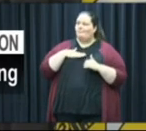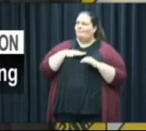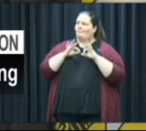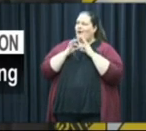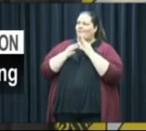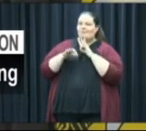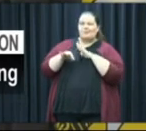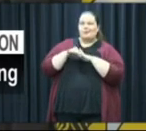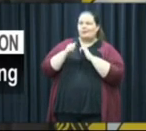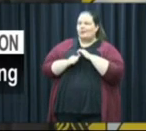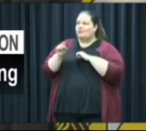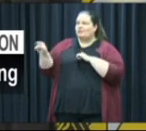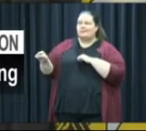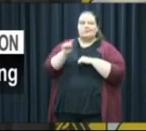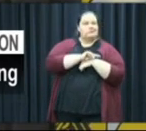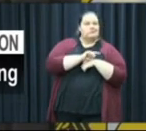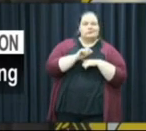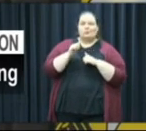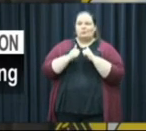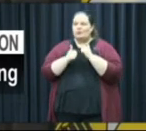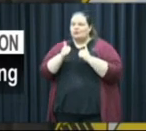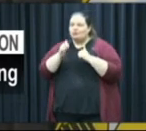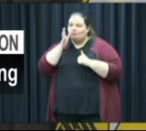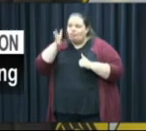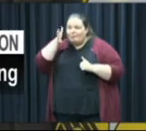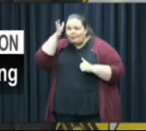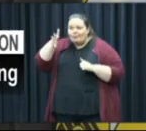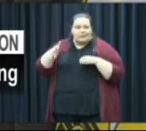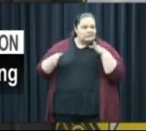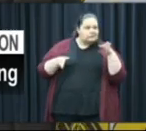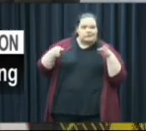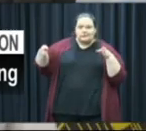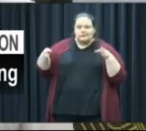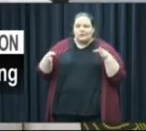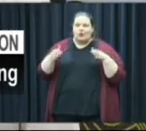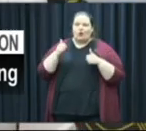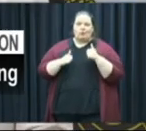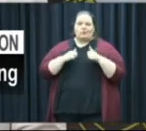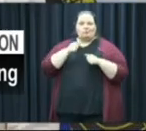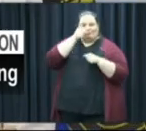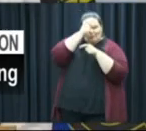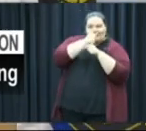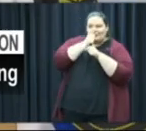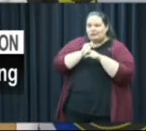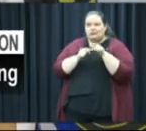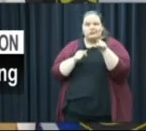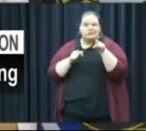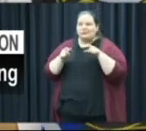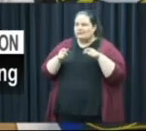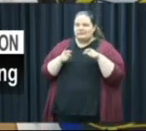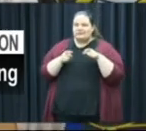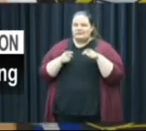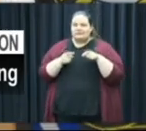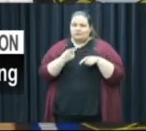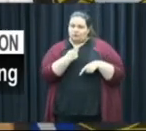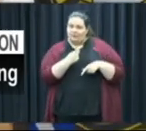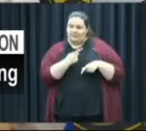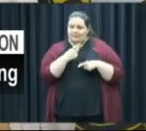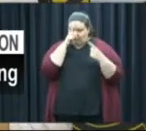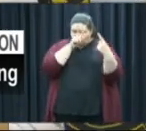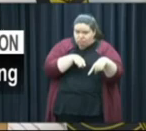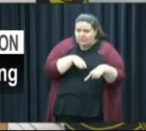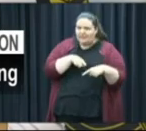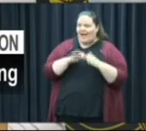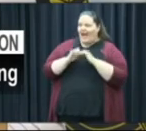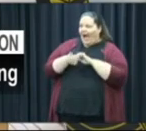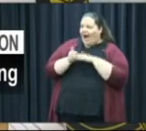health perspective, what should people consider when selecting another household? And for the Premier, the government's guidance